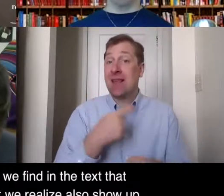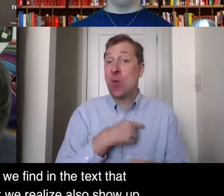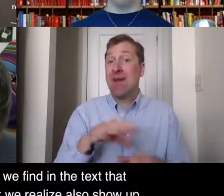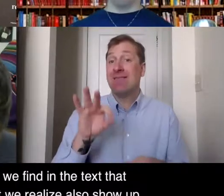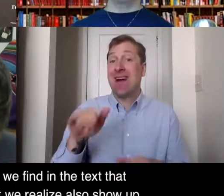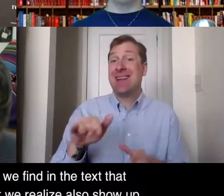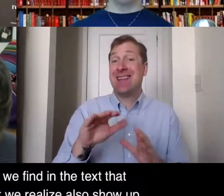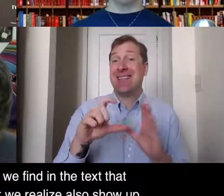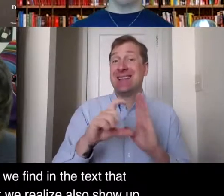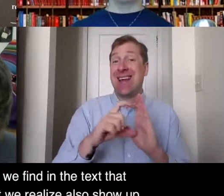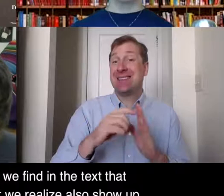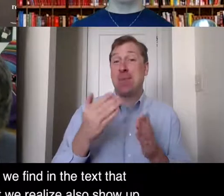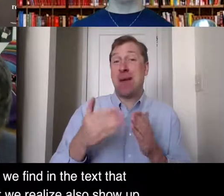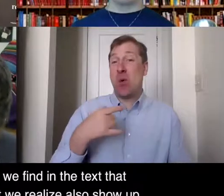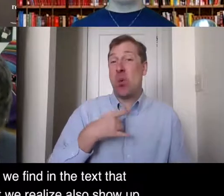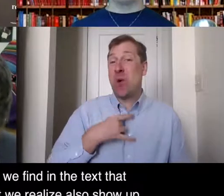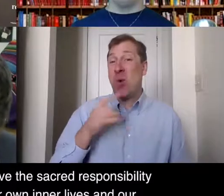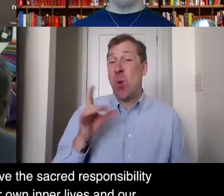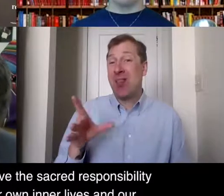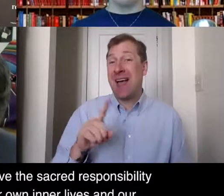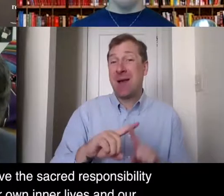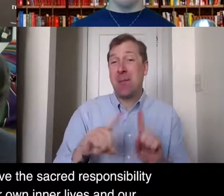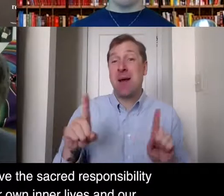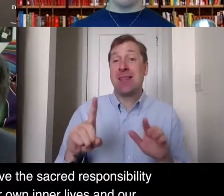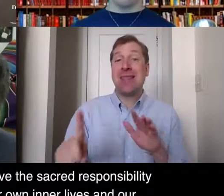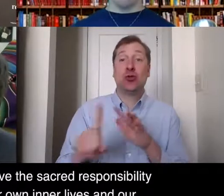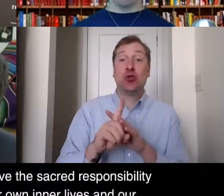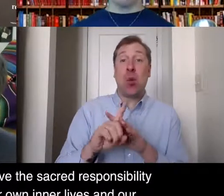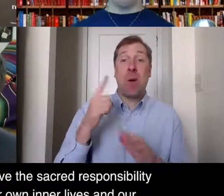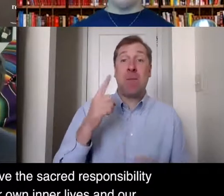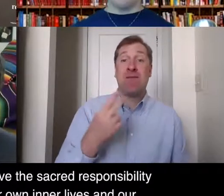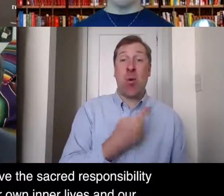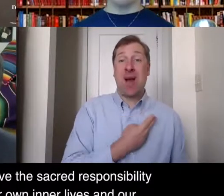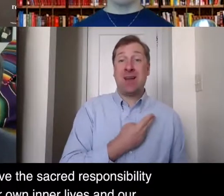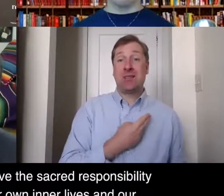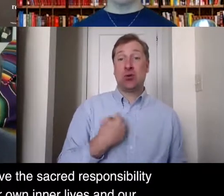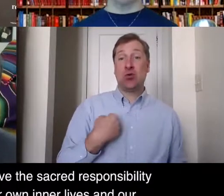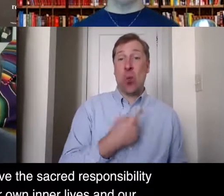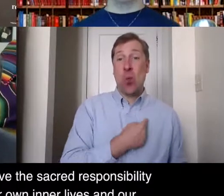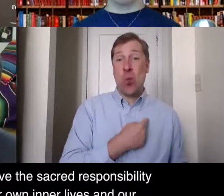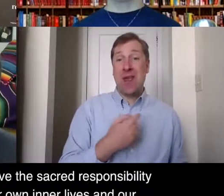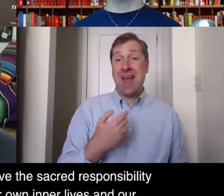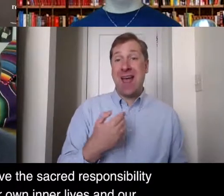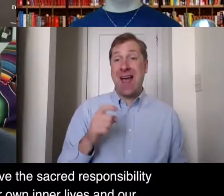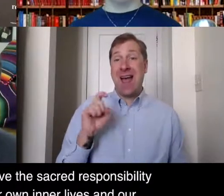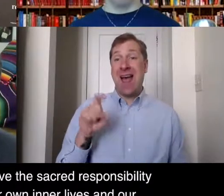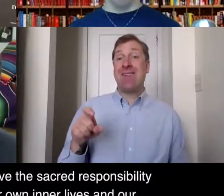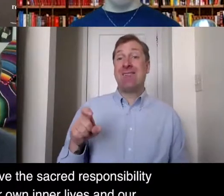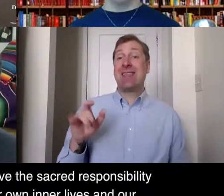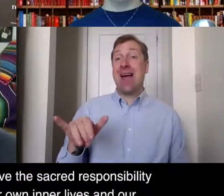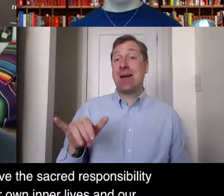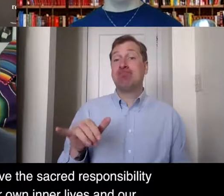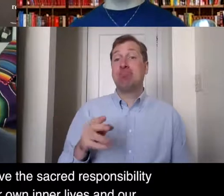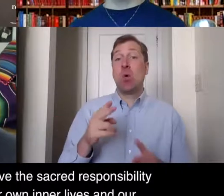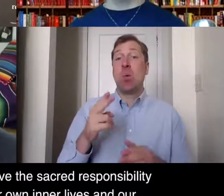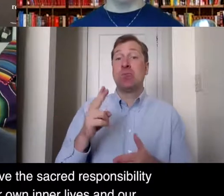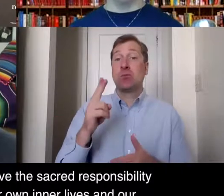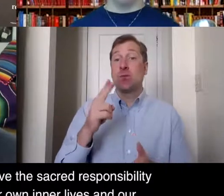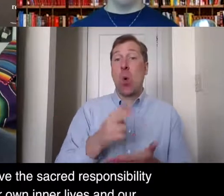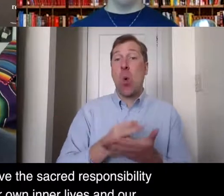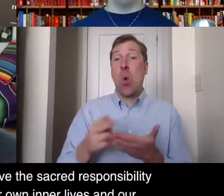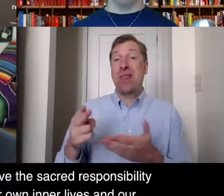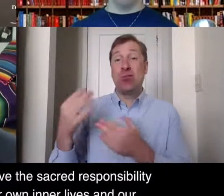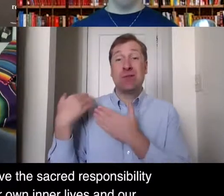that we may not like, but we realize also show up for us. So we then have the sacred responsibility of working with